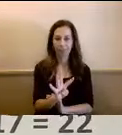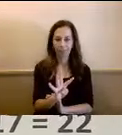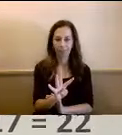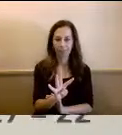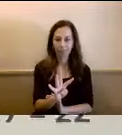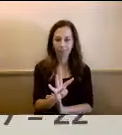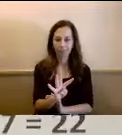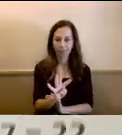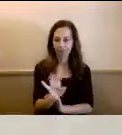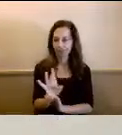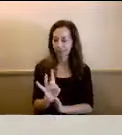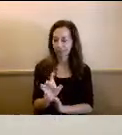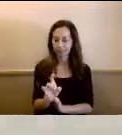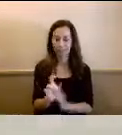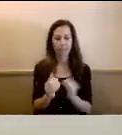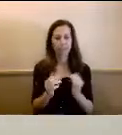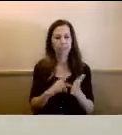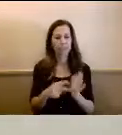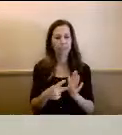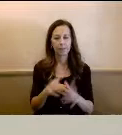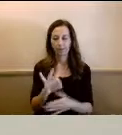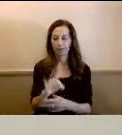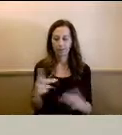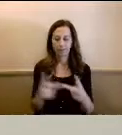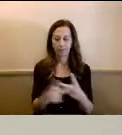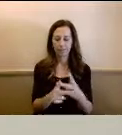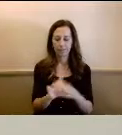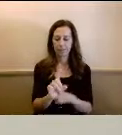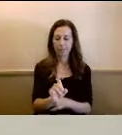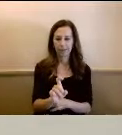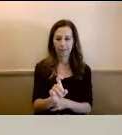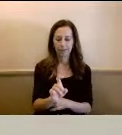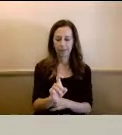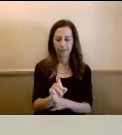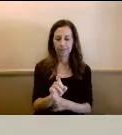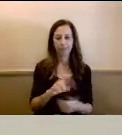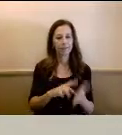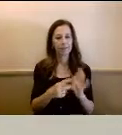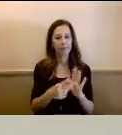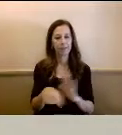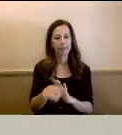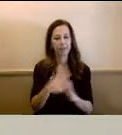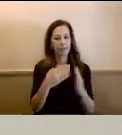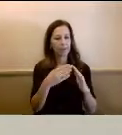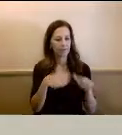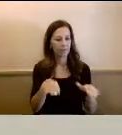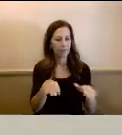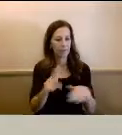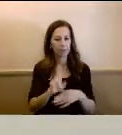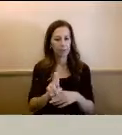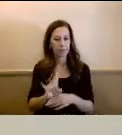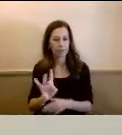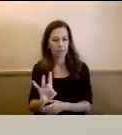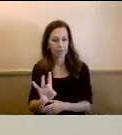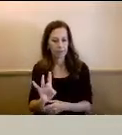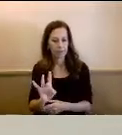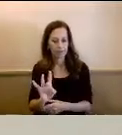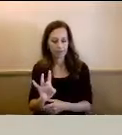64. 8x means 8 times x, so we're going to divide. So we're going to divide by